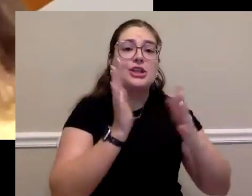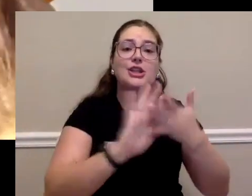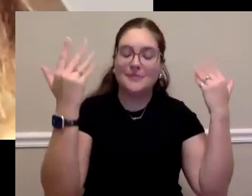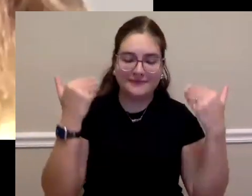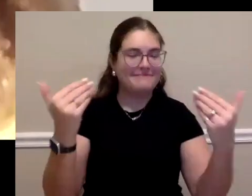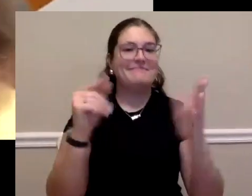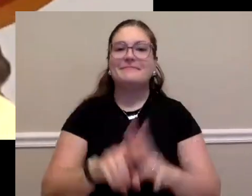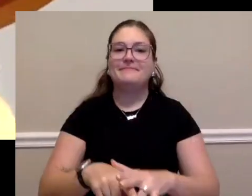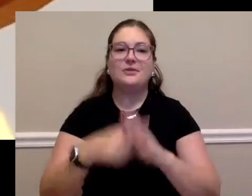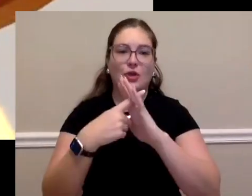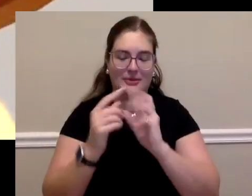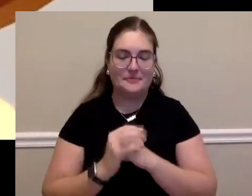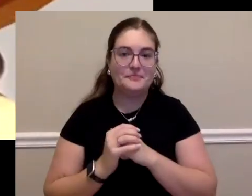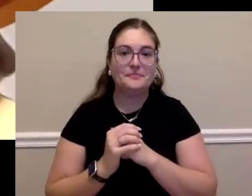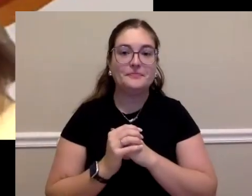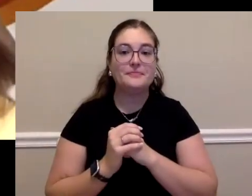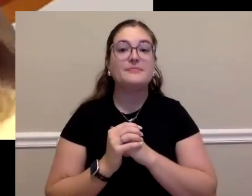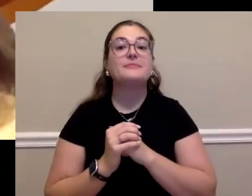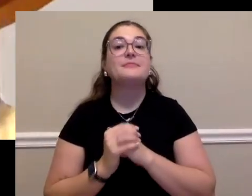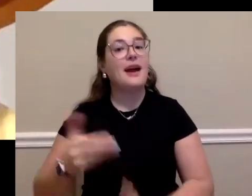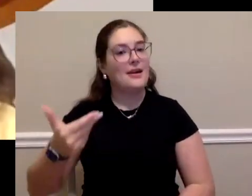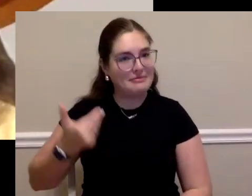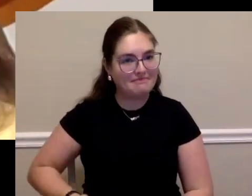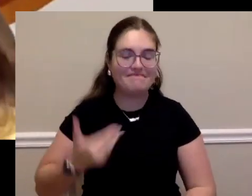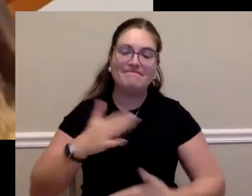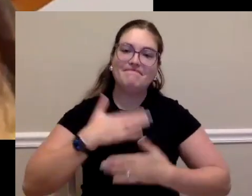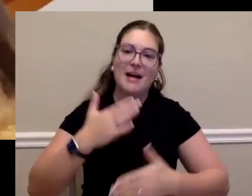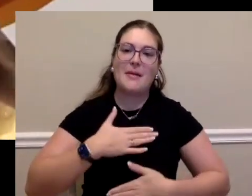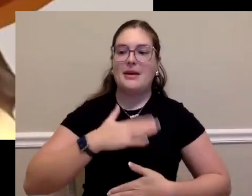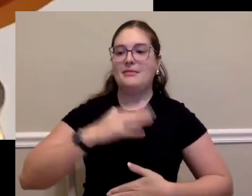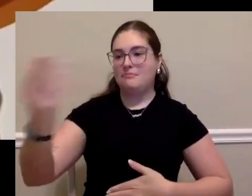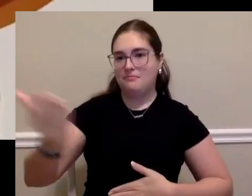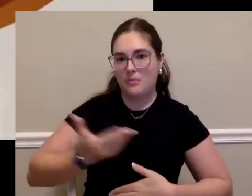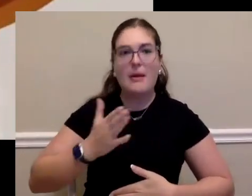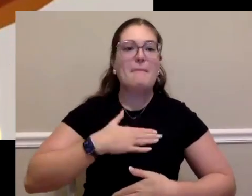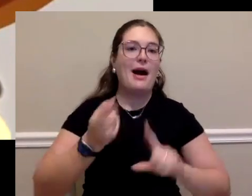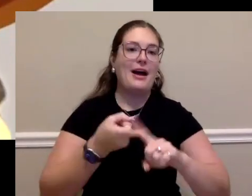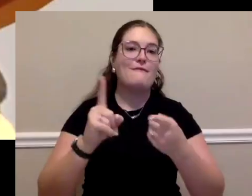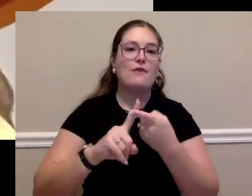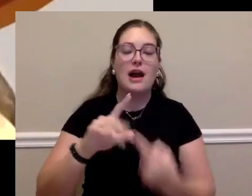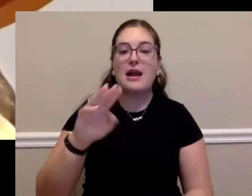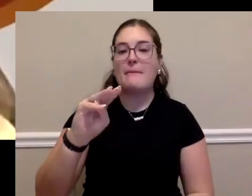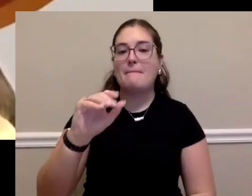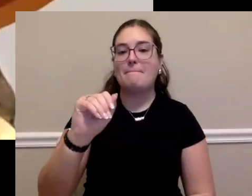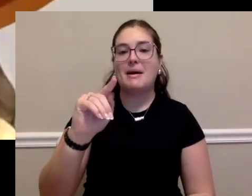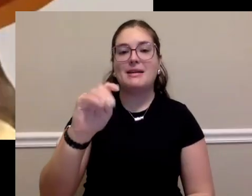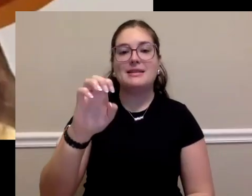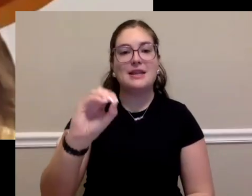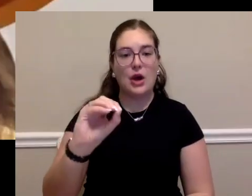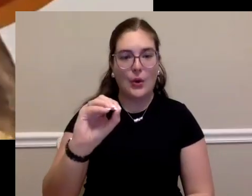started. I am delighted to welcome my friend, Mateo Rutherford. Mateo,